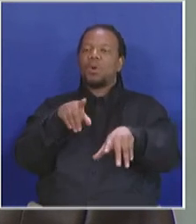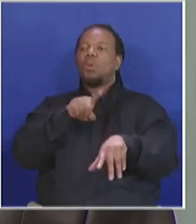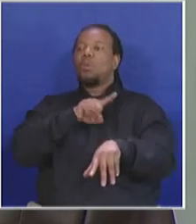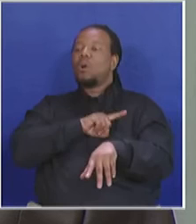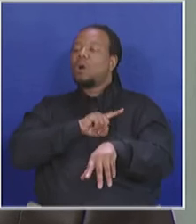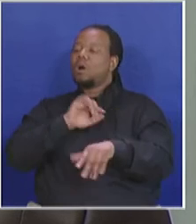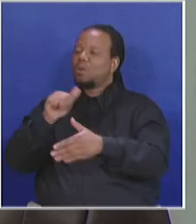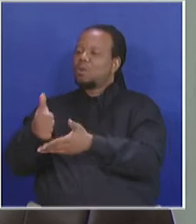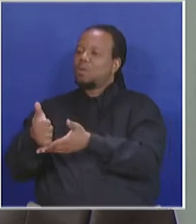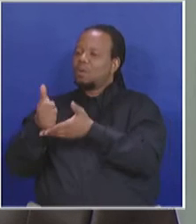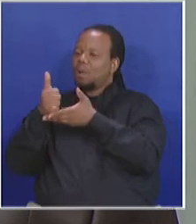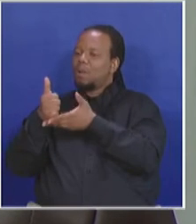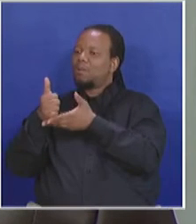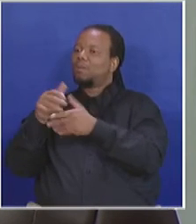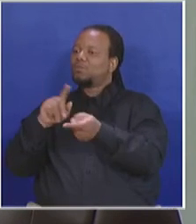people for the better.